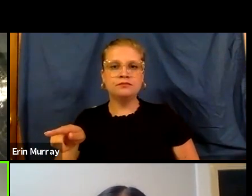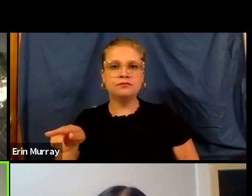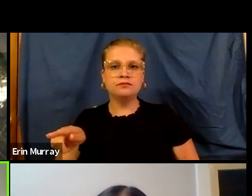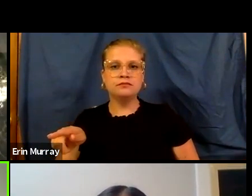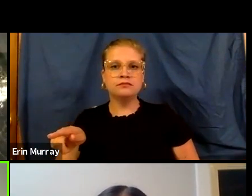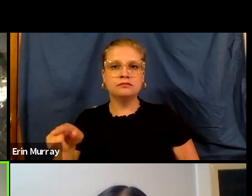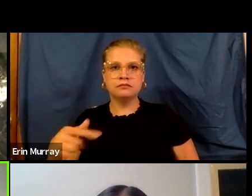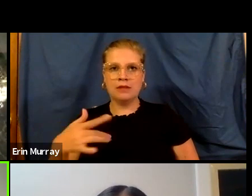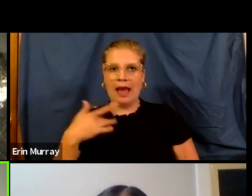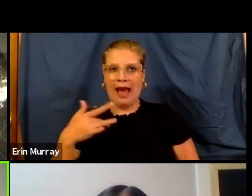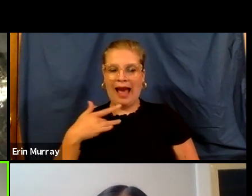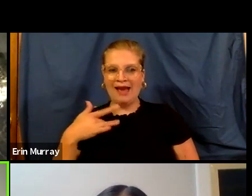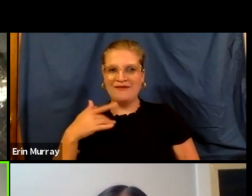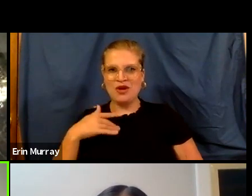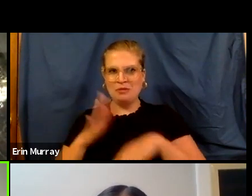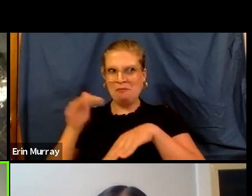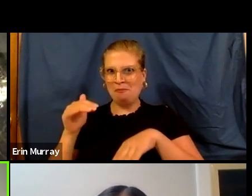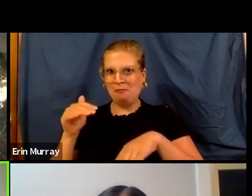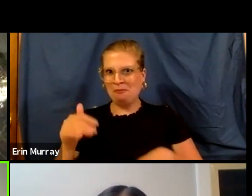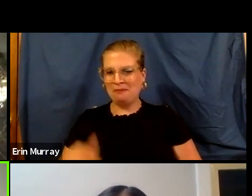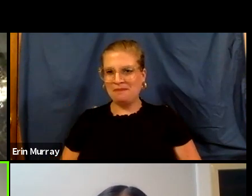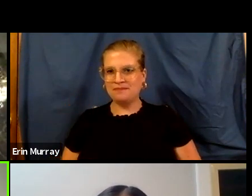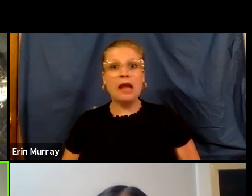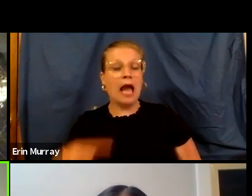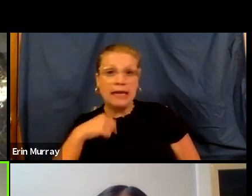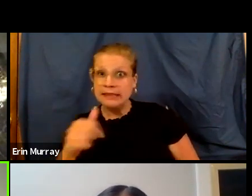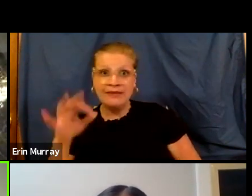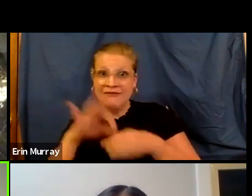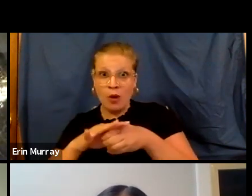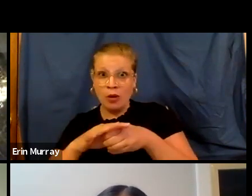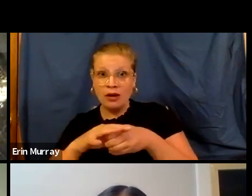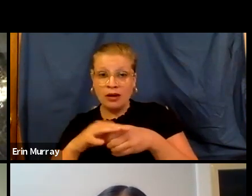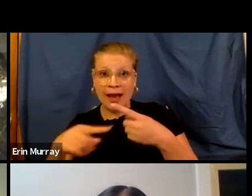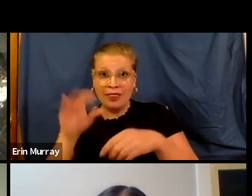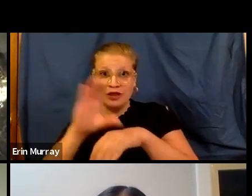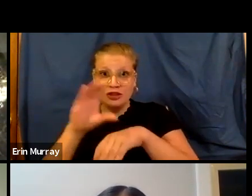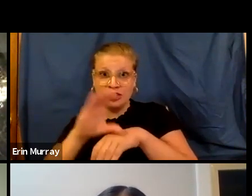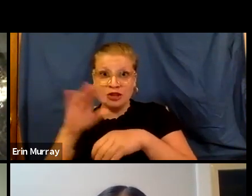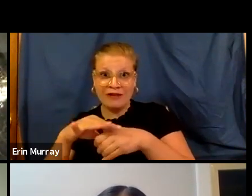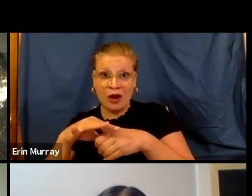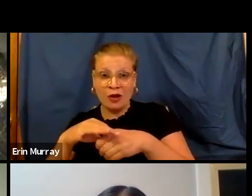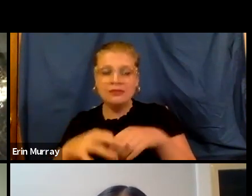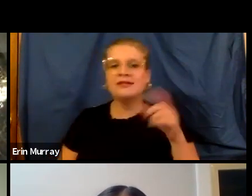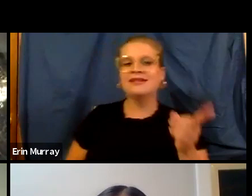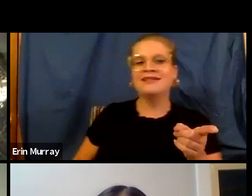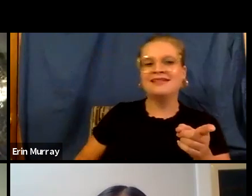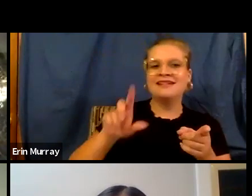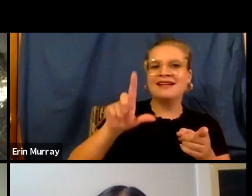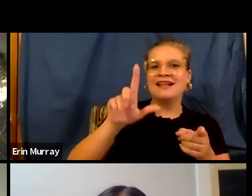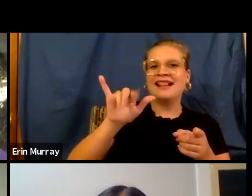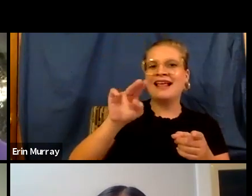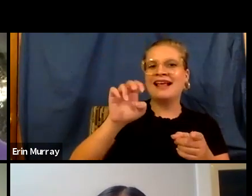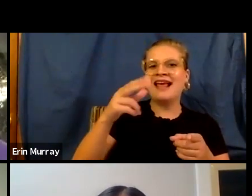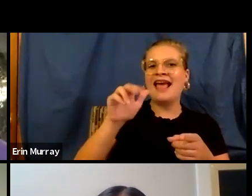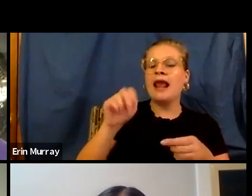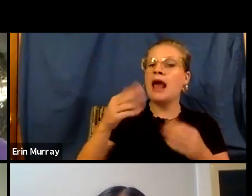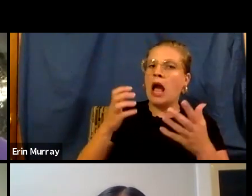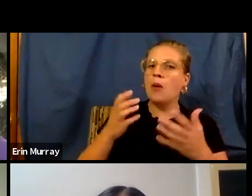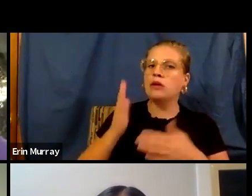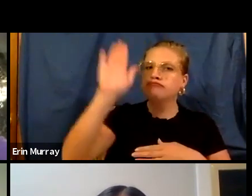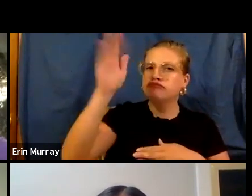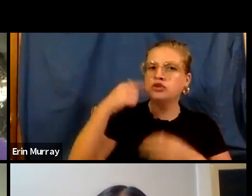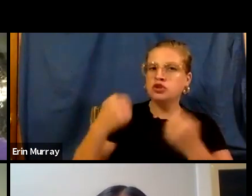chastised by Commissioner Linhan, even though I did abstain on that vote. I'd like to make a motion to support this request. If